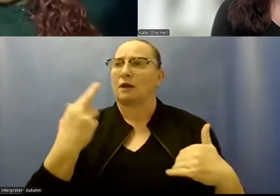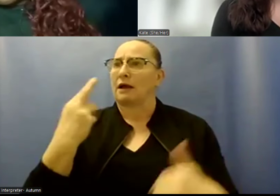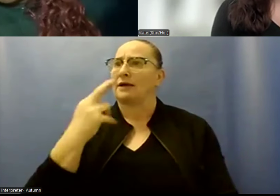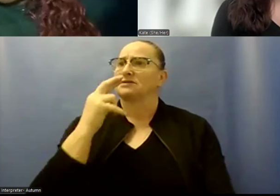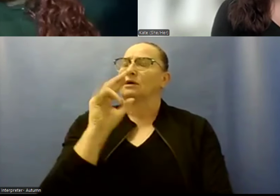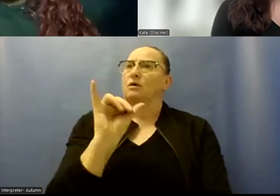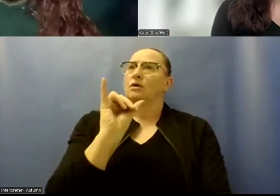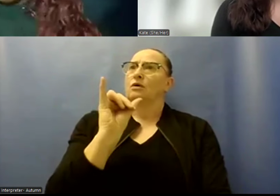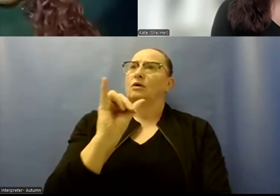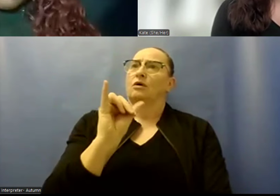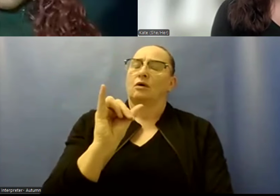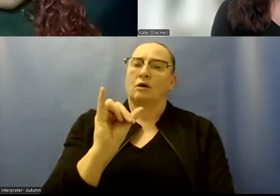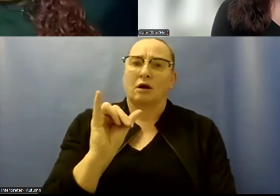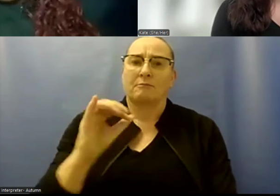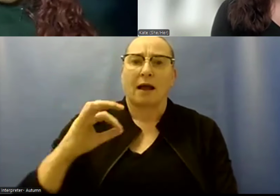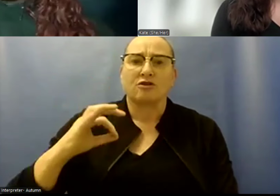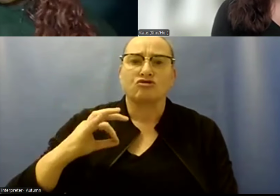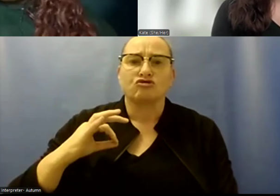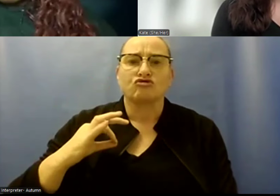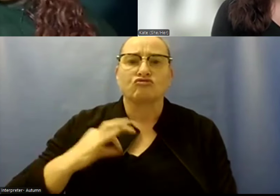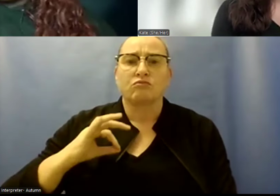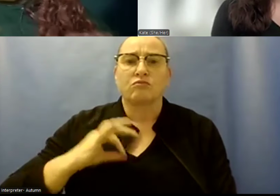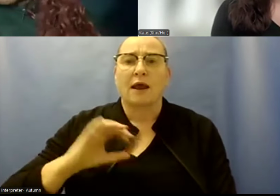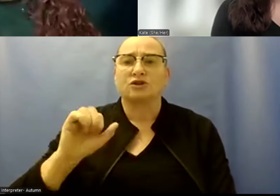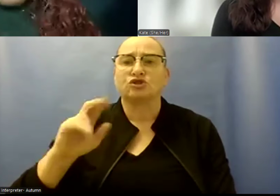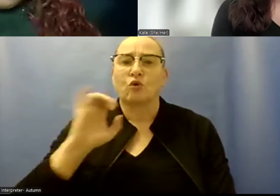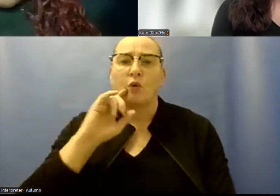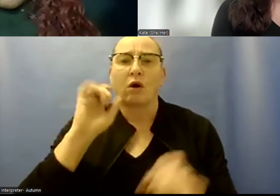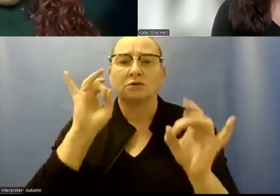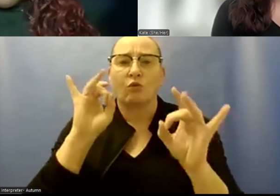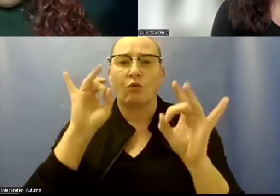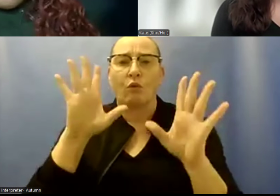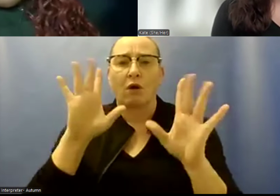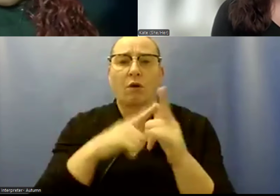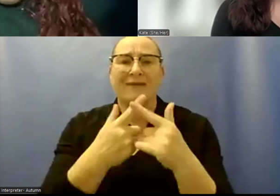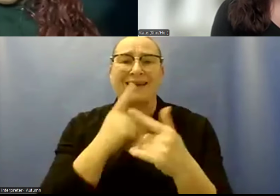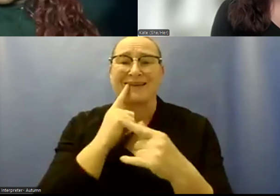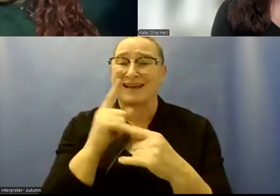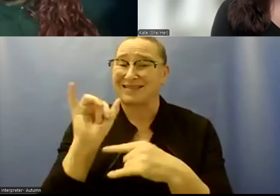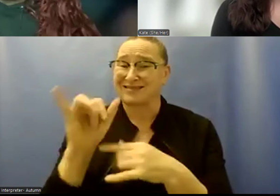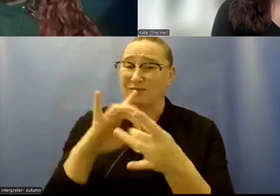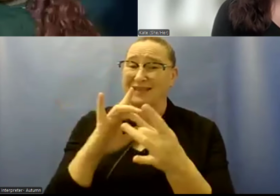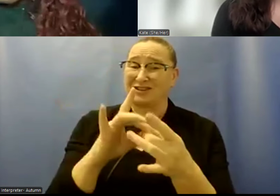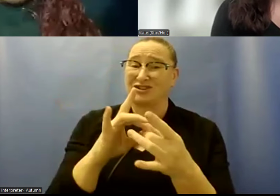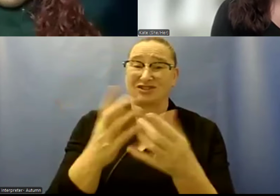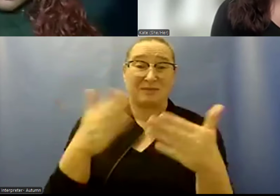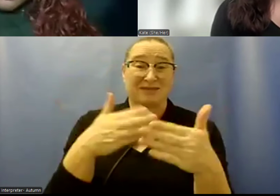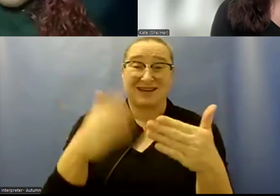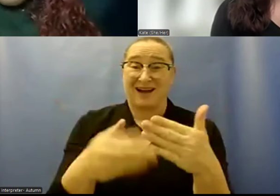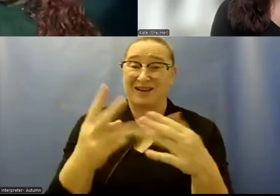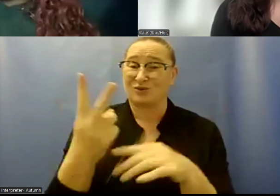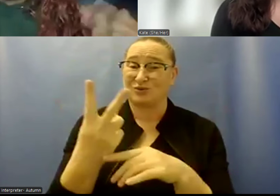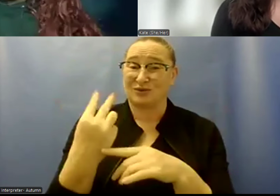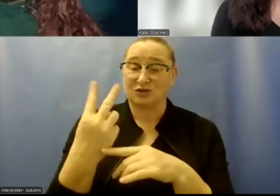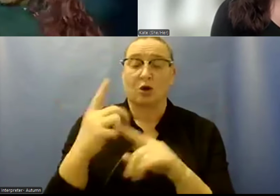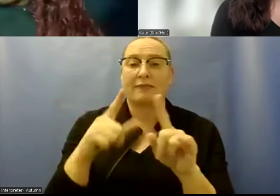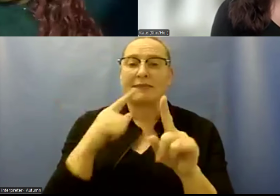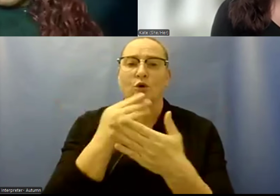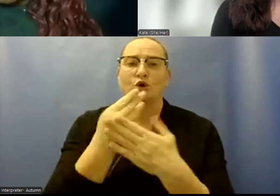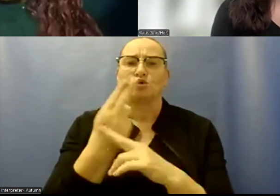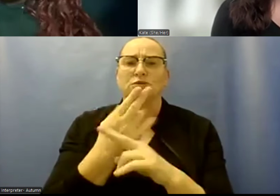my credit score is now horrible because Yeah. of the relationship I was in a couple years ago and they were utilizing my funds or even